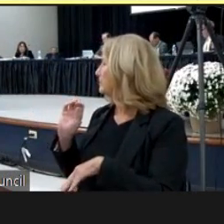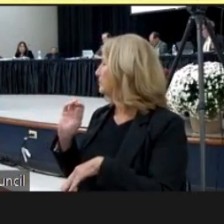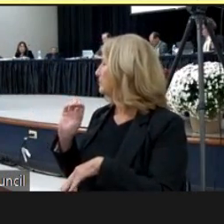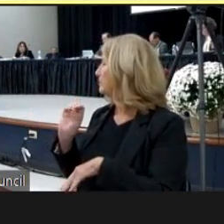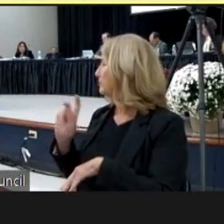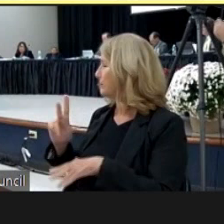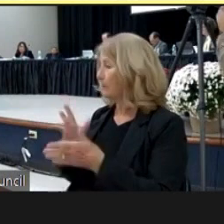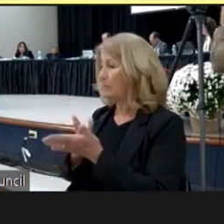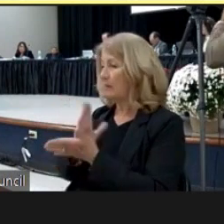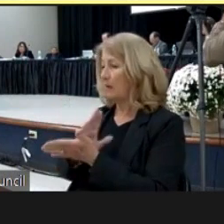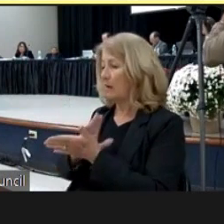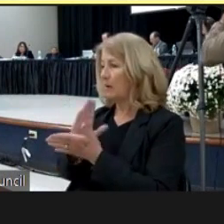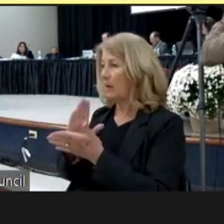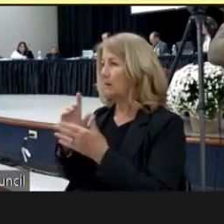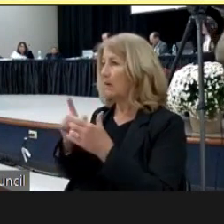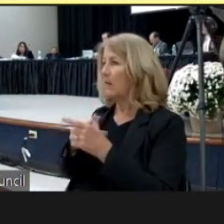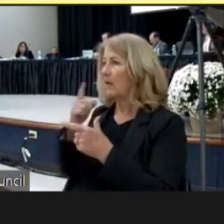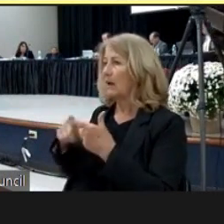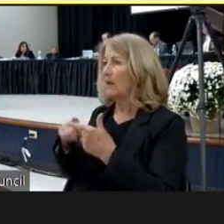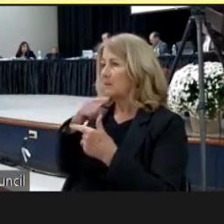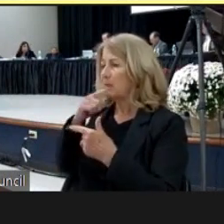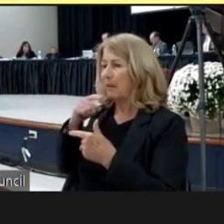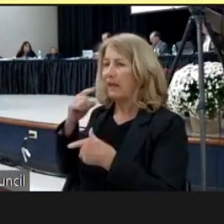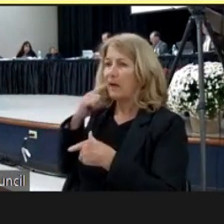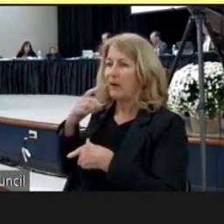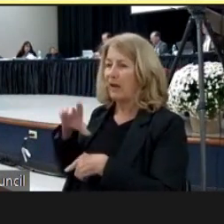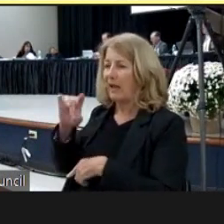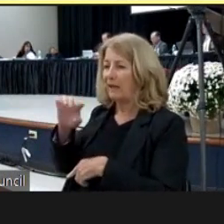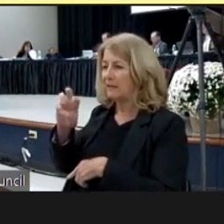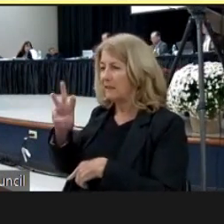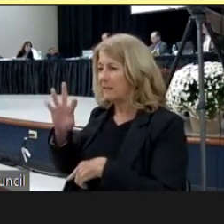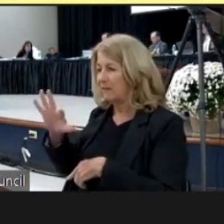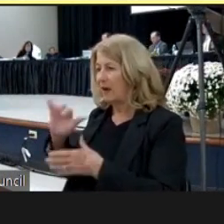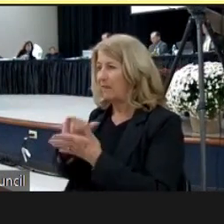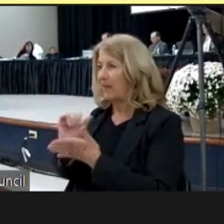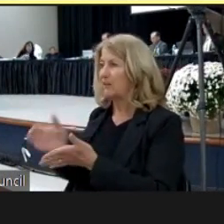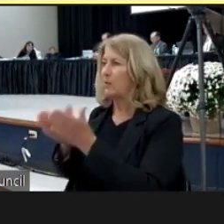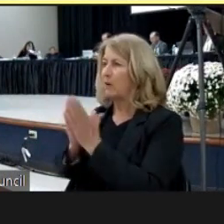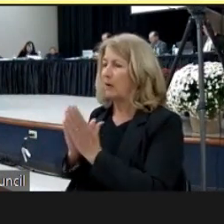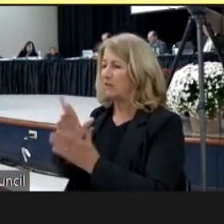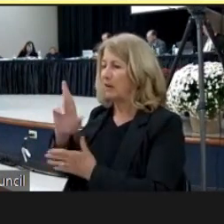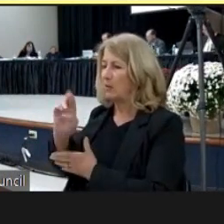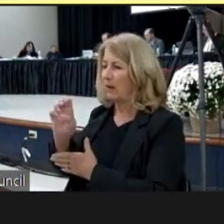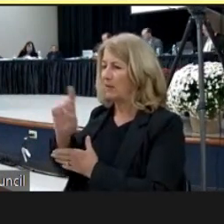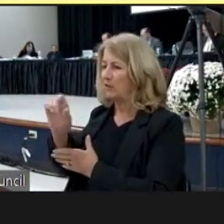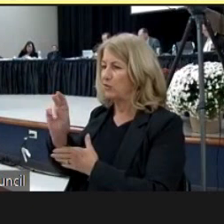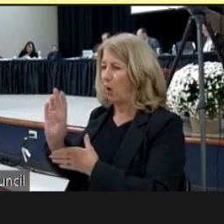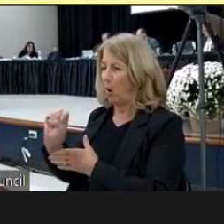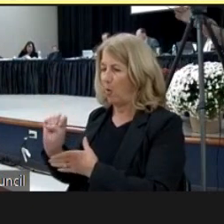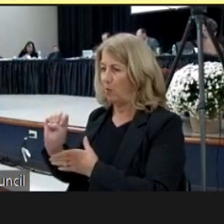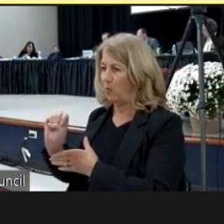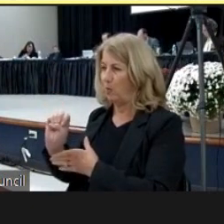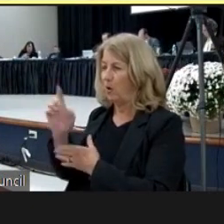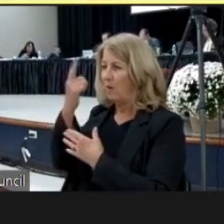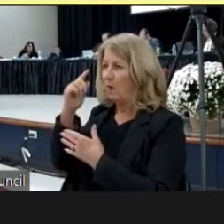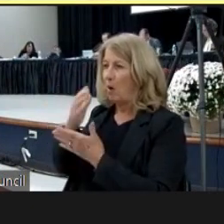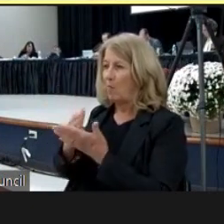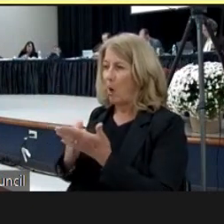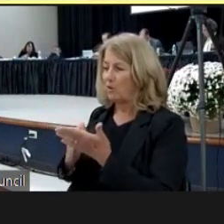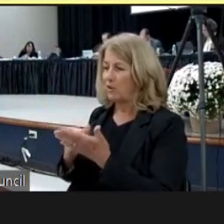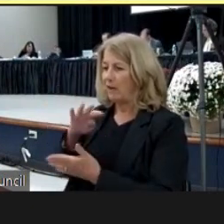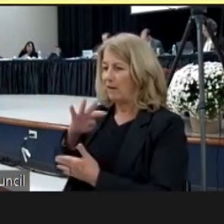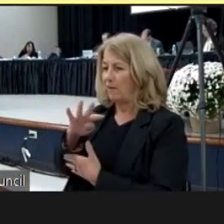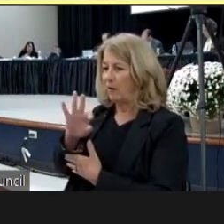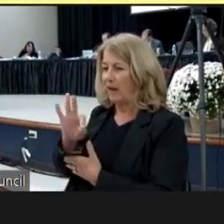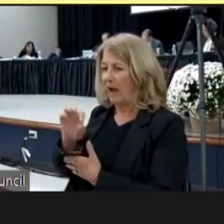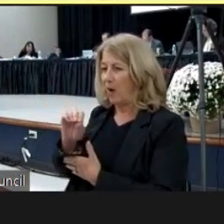All right, so our next public hearing, 865, is a requested rezoning for a portion of 4901